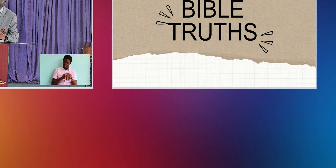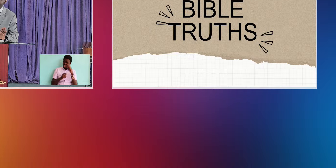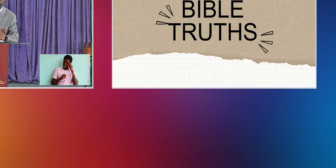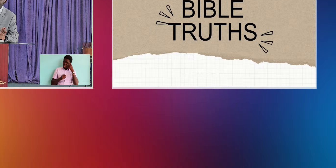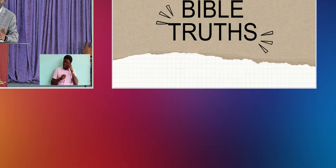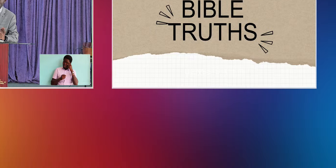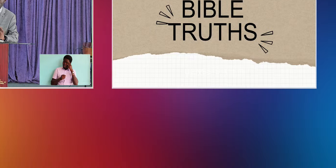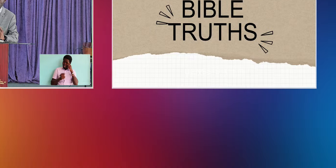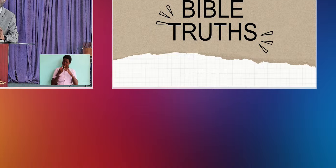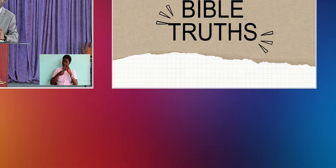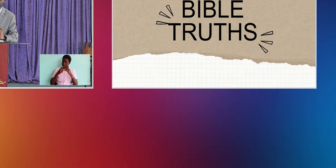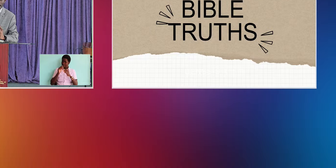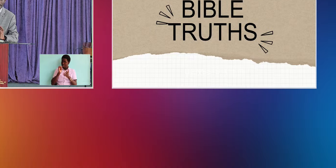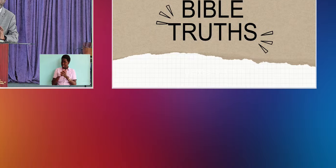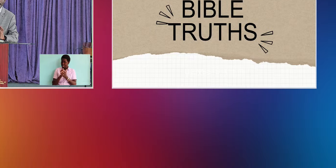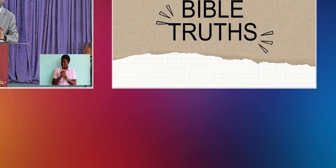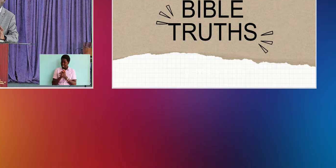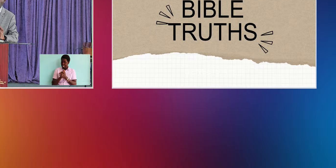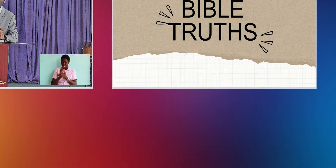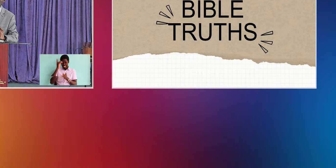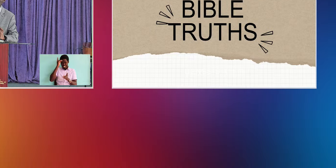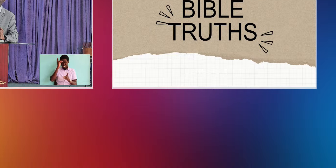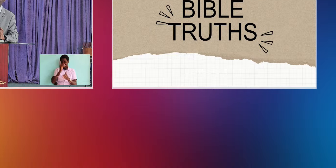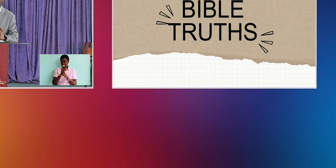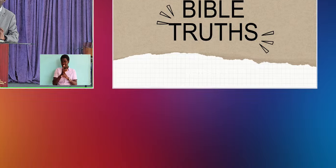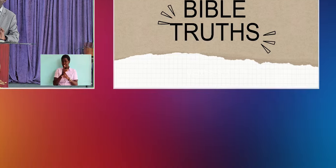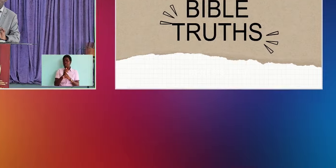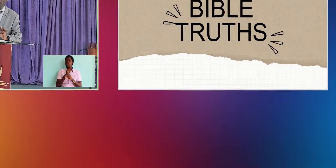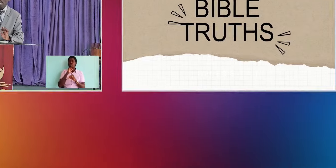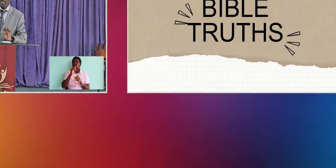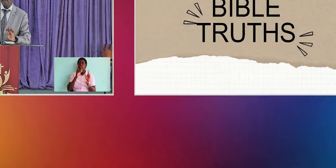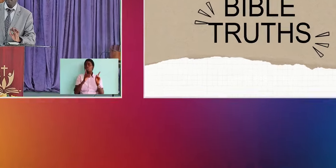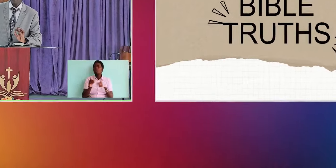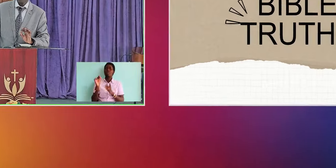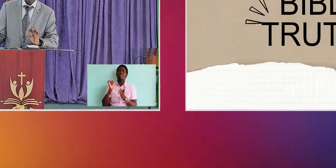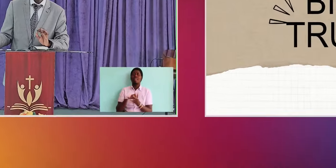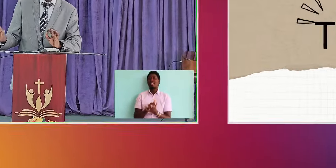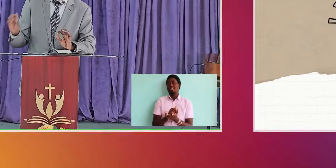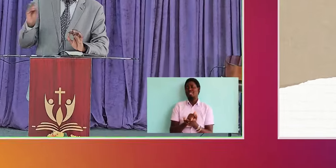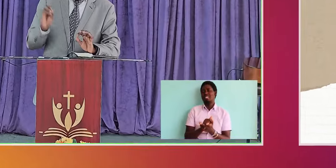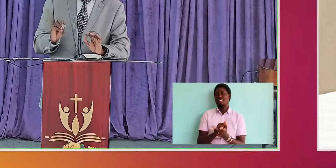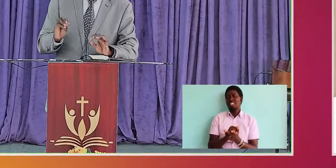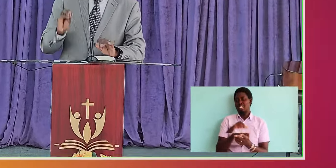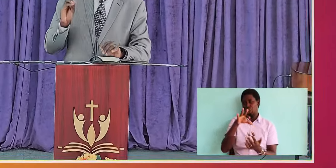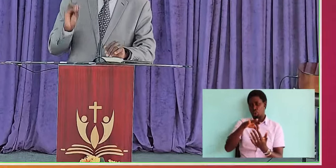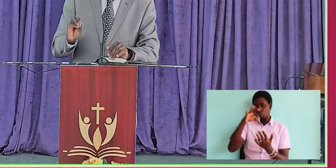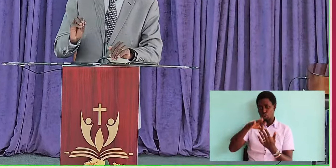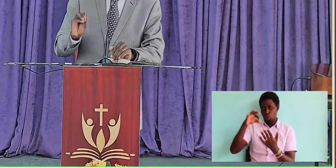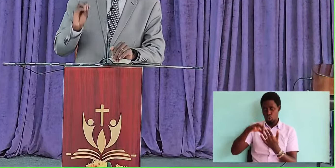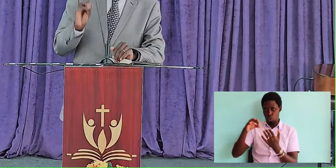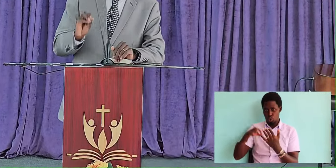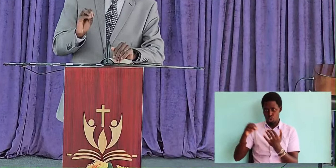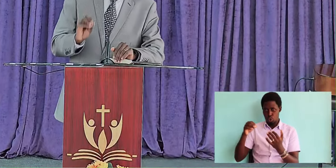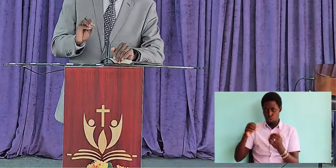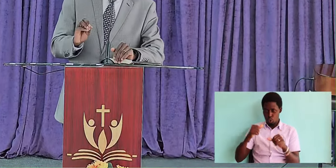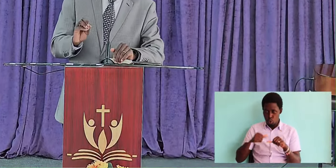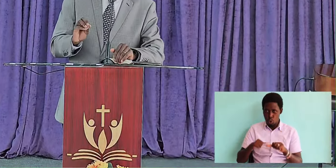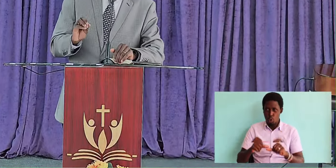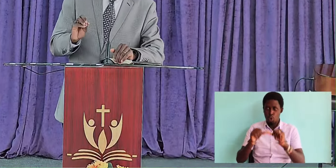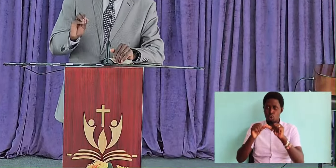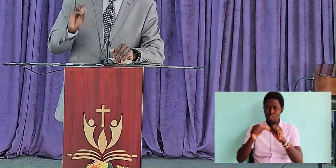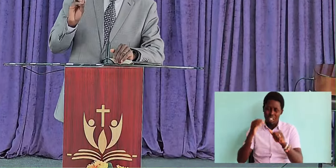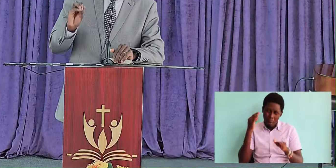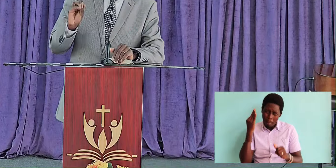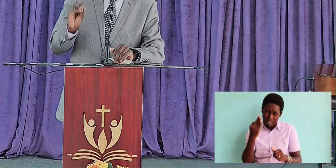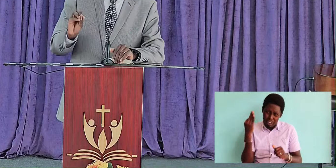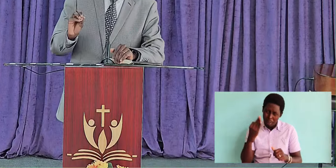on that, I decided I will not go and do that. I chose to continue preaching the